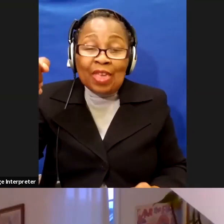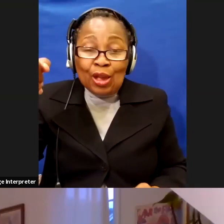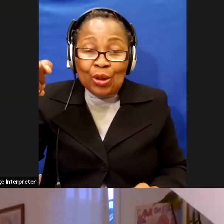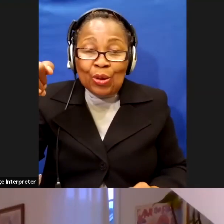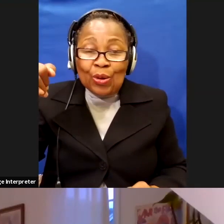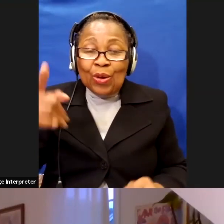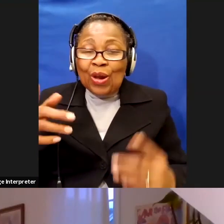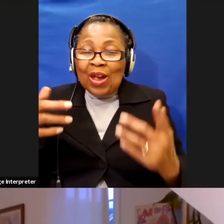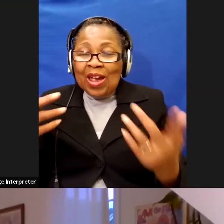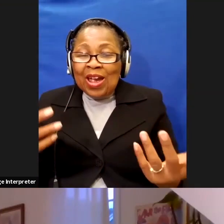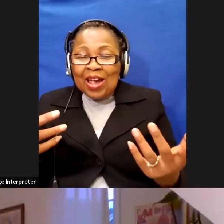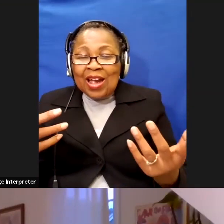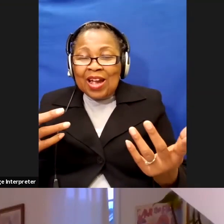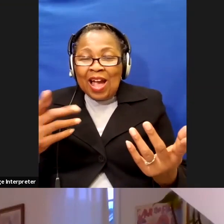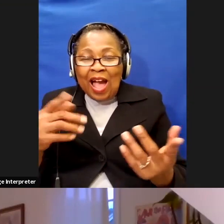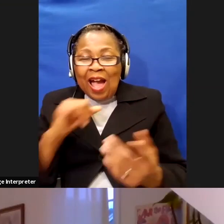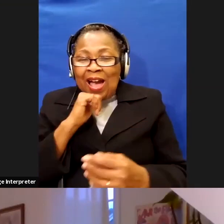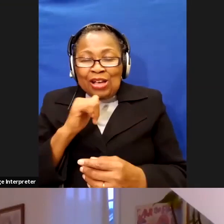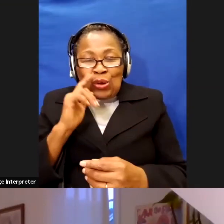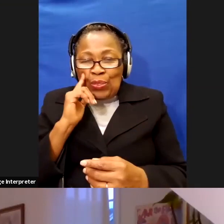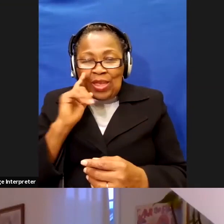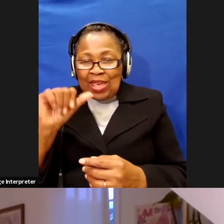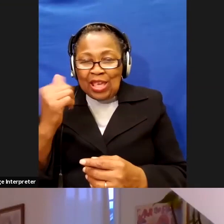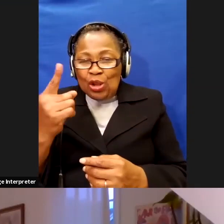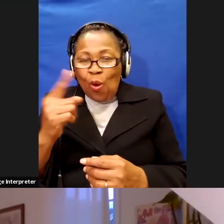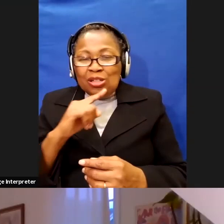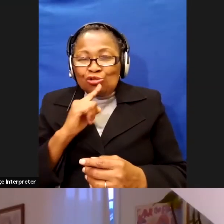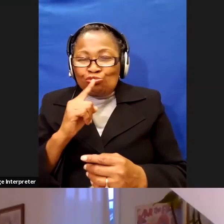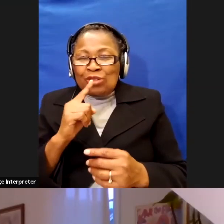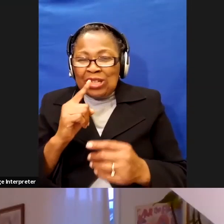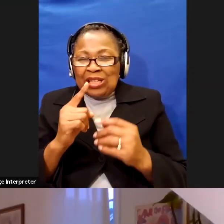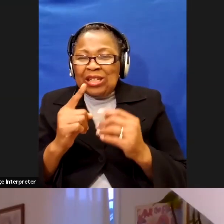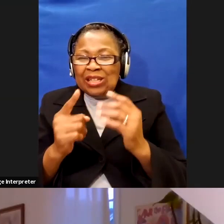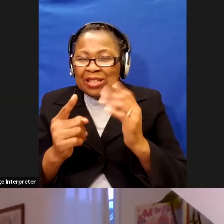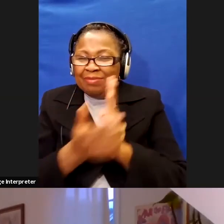challenge that's I don't think anyone's really mastered yet. Well, in Chicago, I